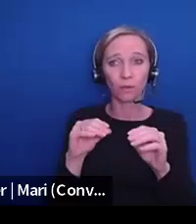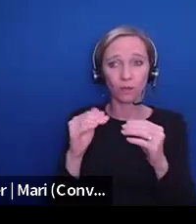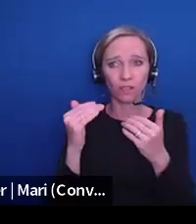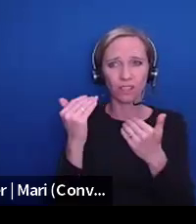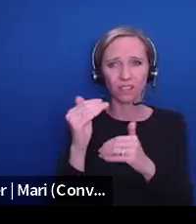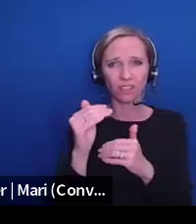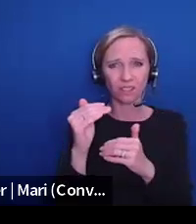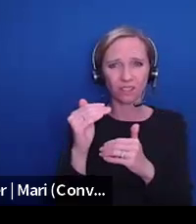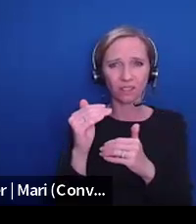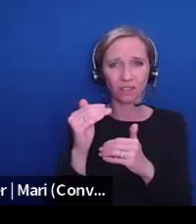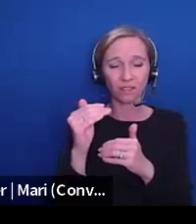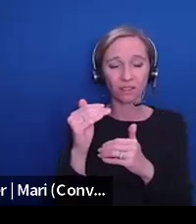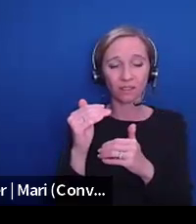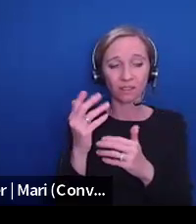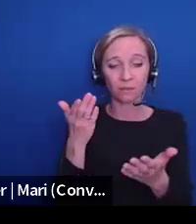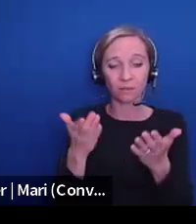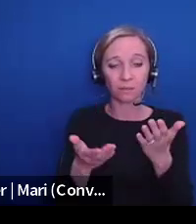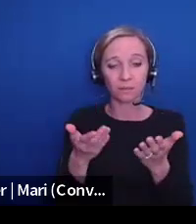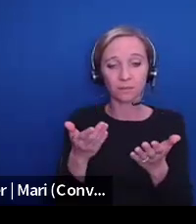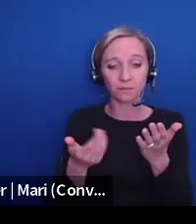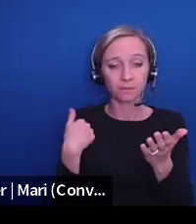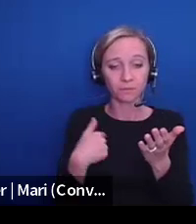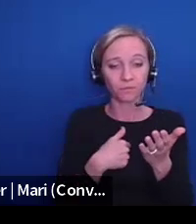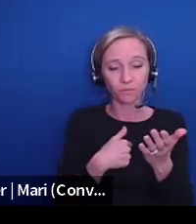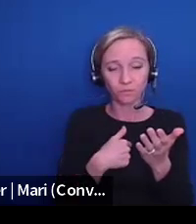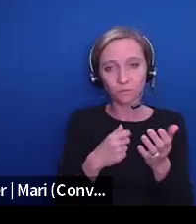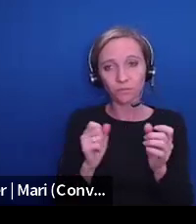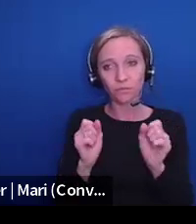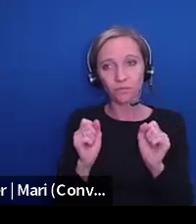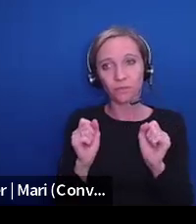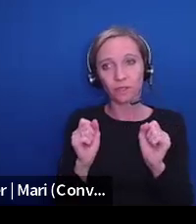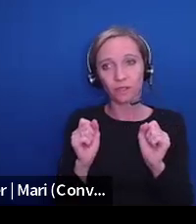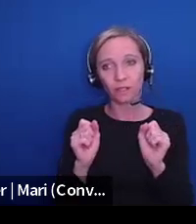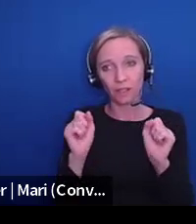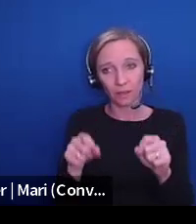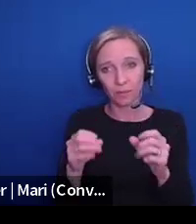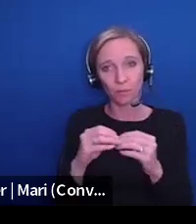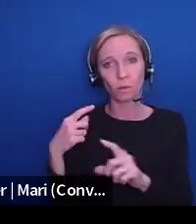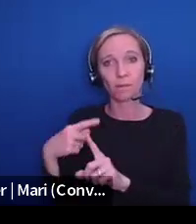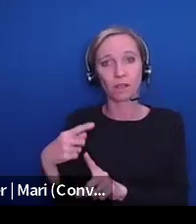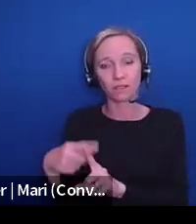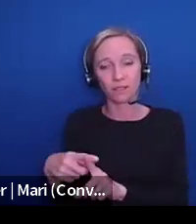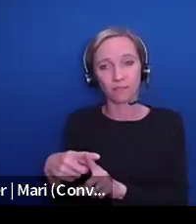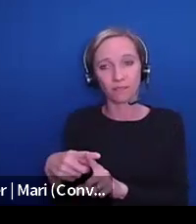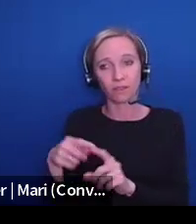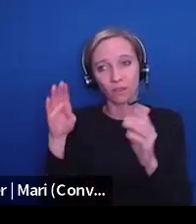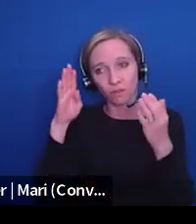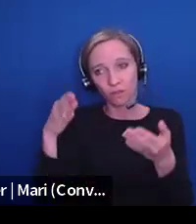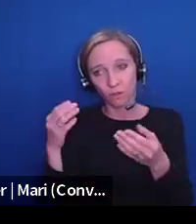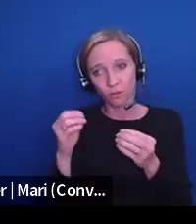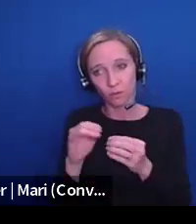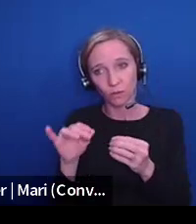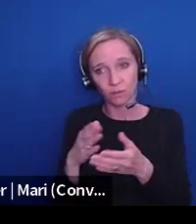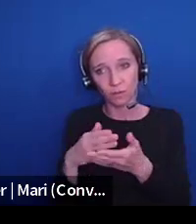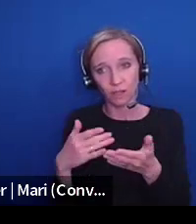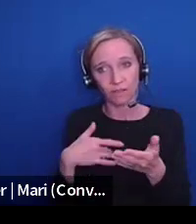just maybe that we can be more positive, focus more on those as, and I